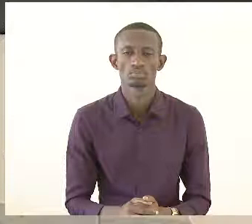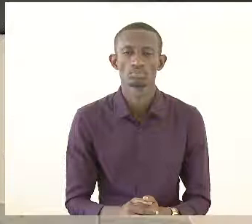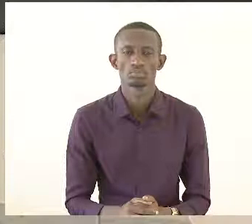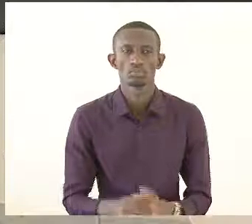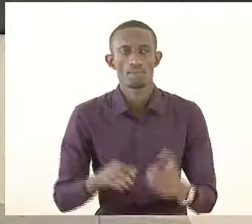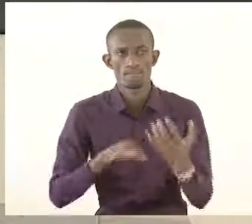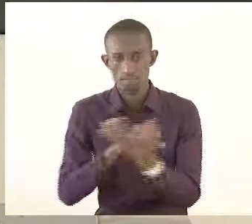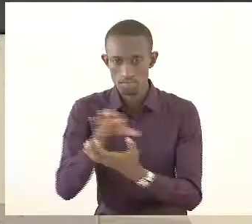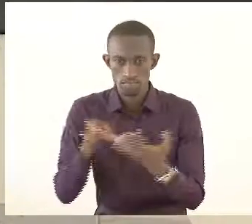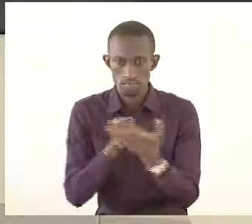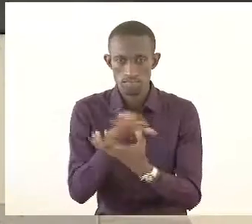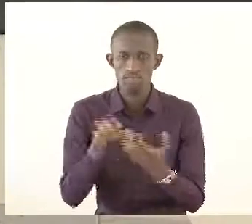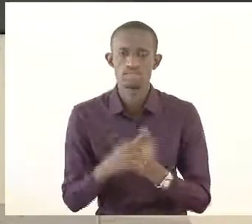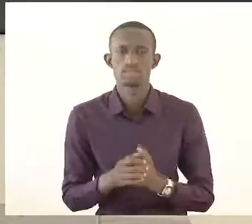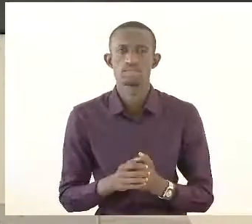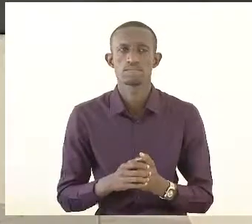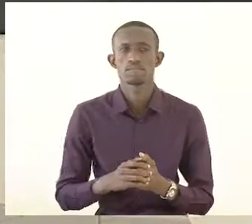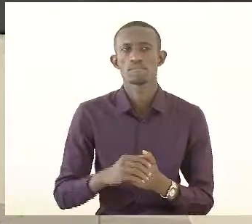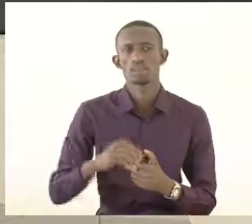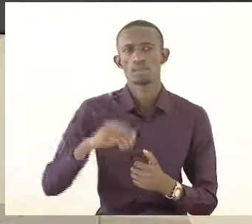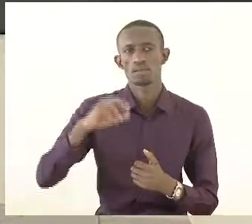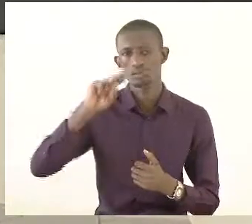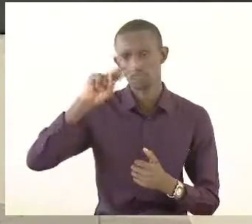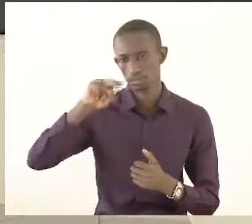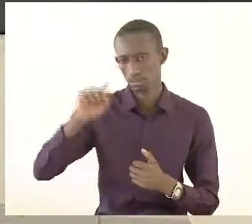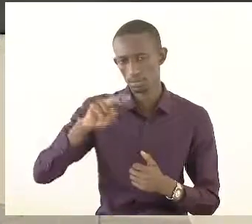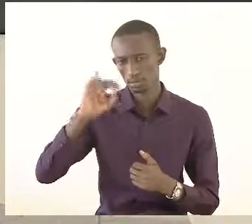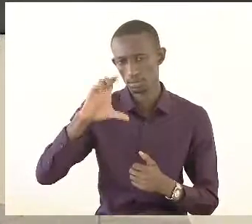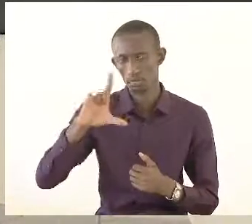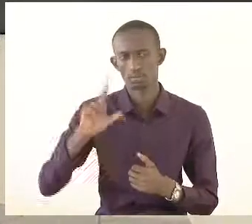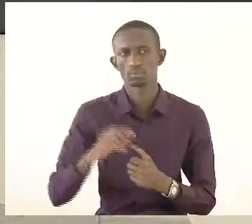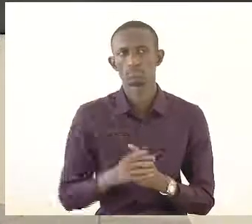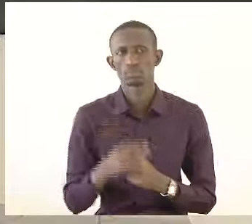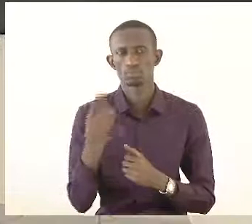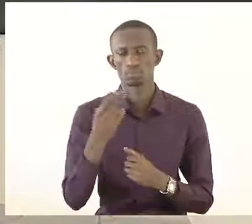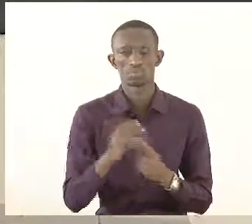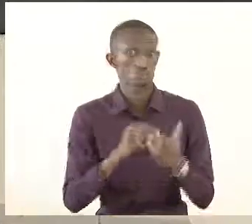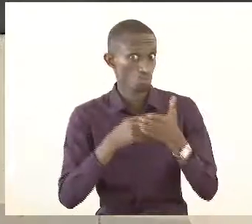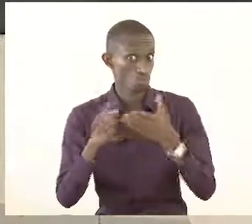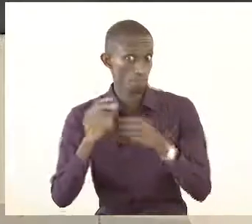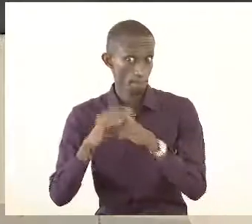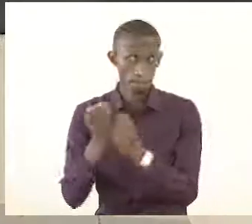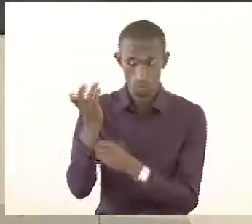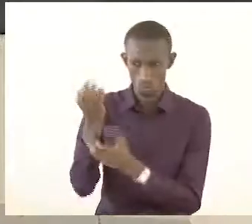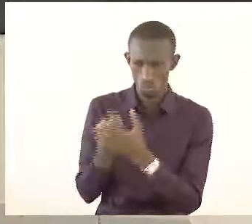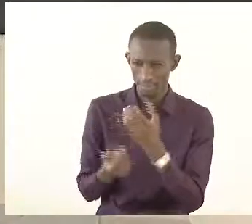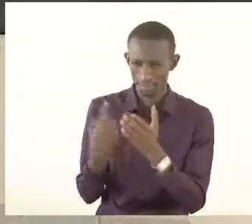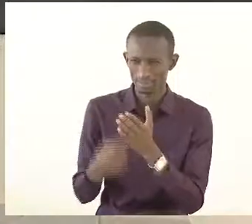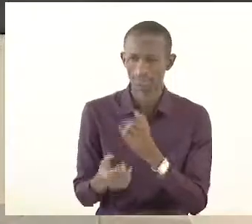HCl in zinc chloride, we produce CH3Cl. And from